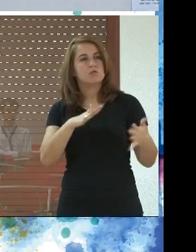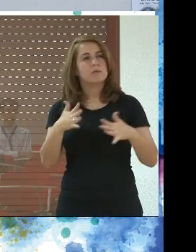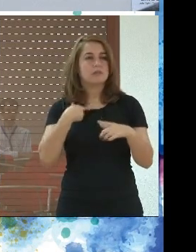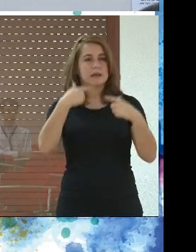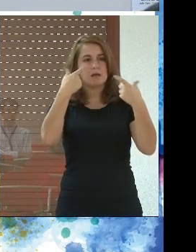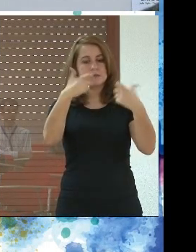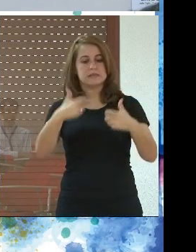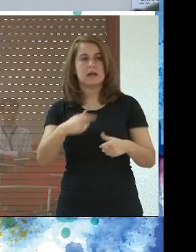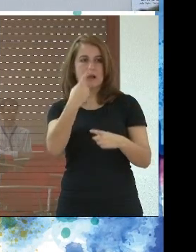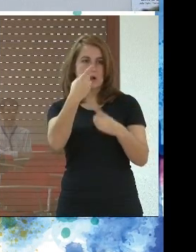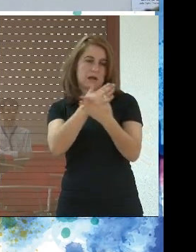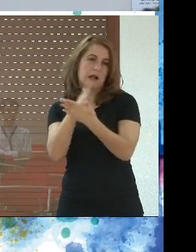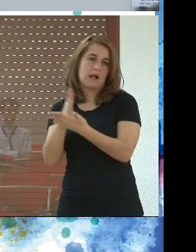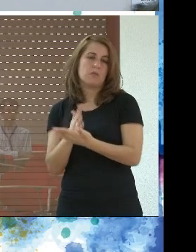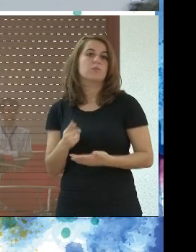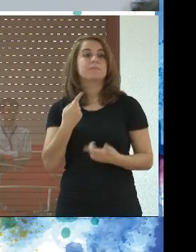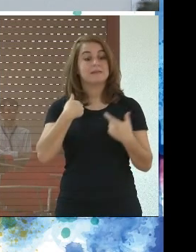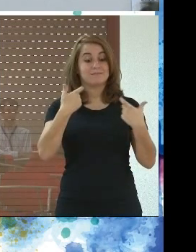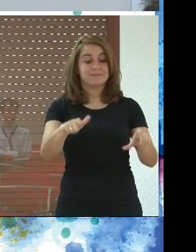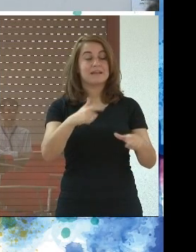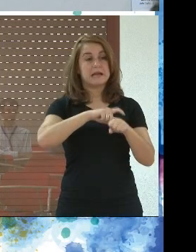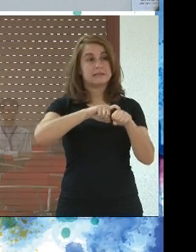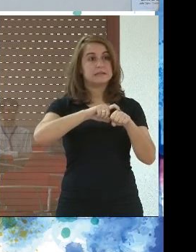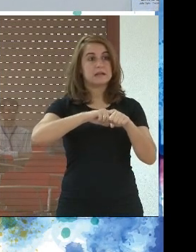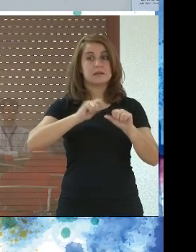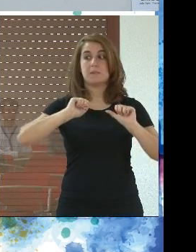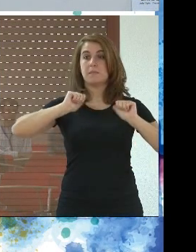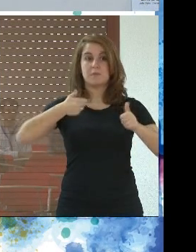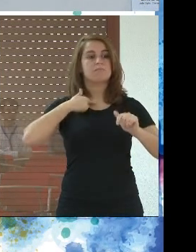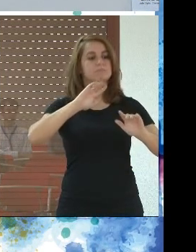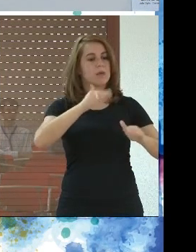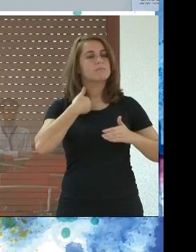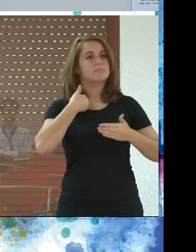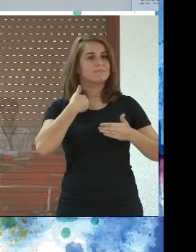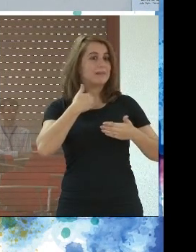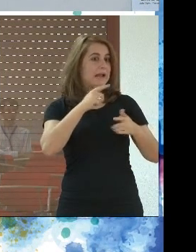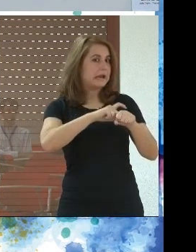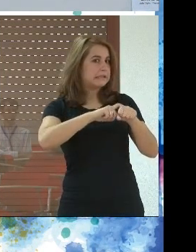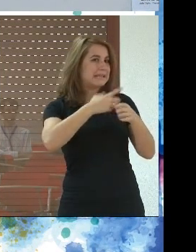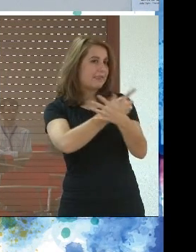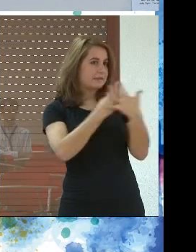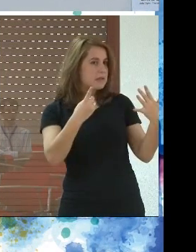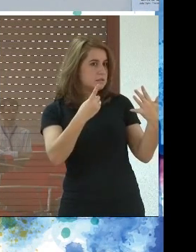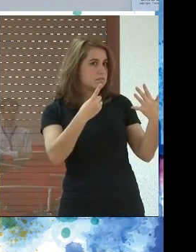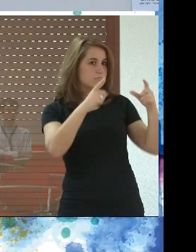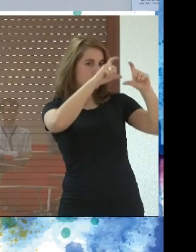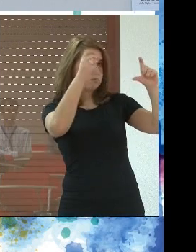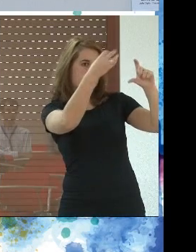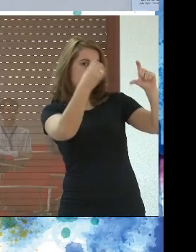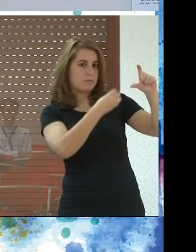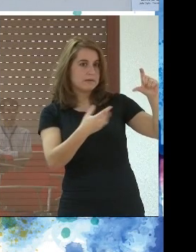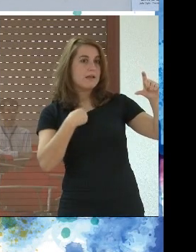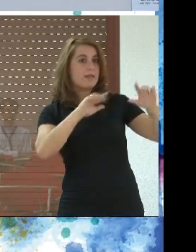the averages of each segment. Within the classification of characteristics, the input are the 16